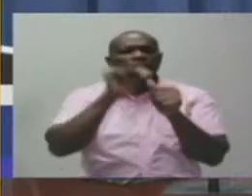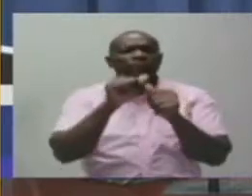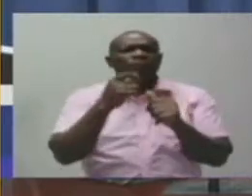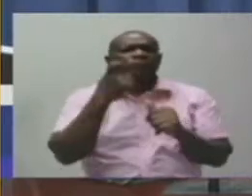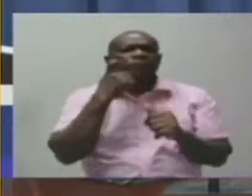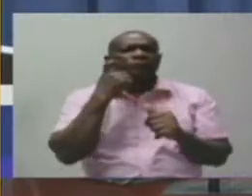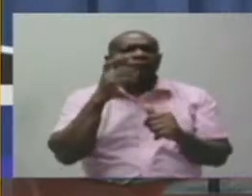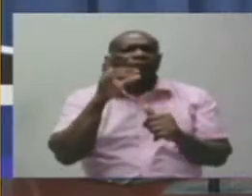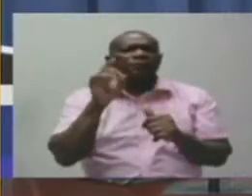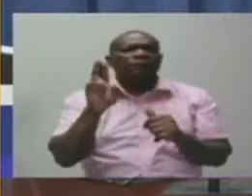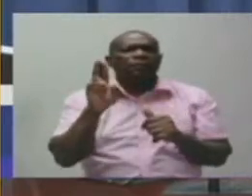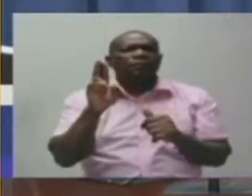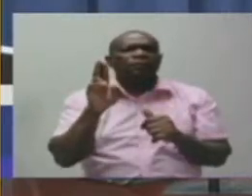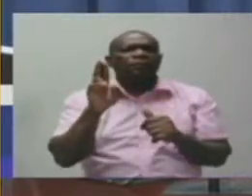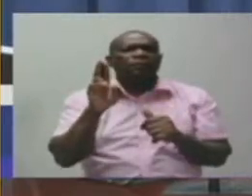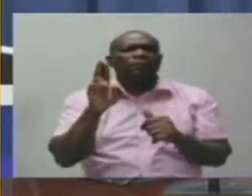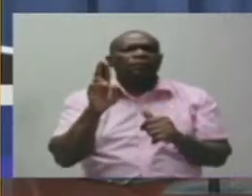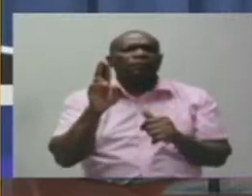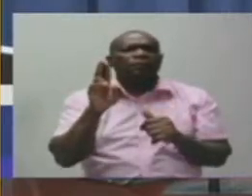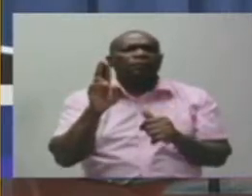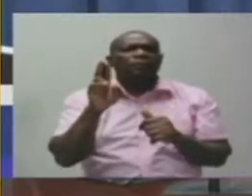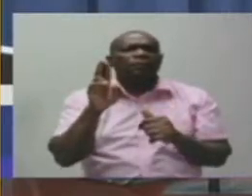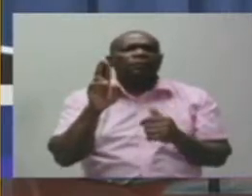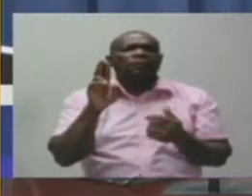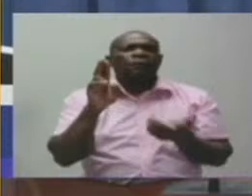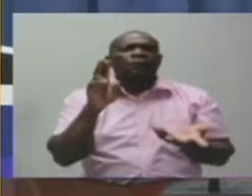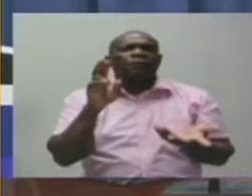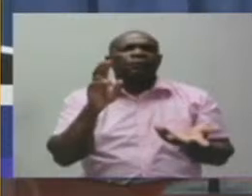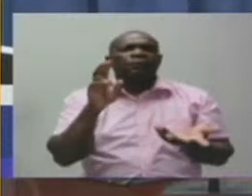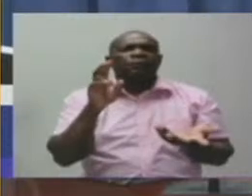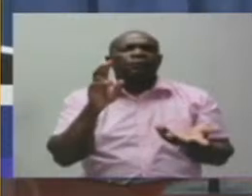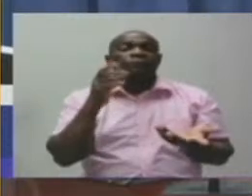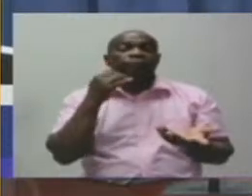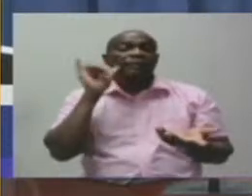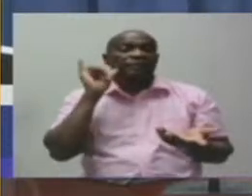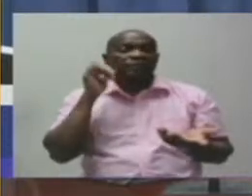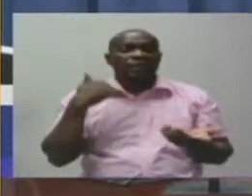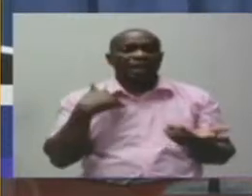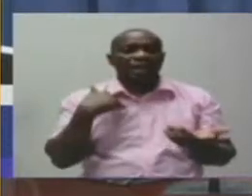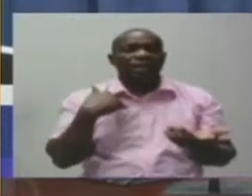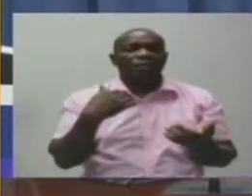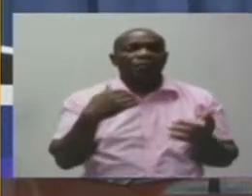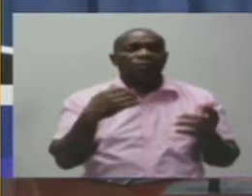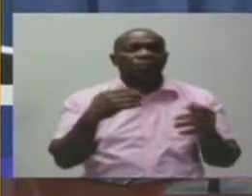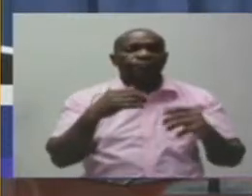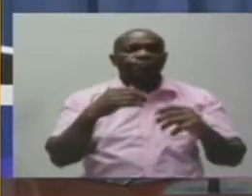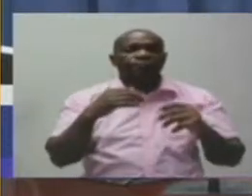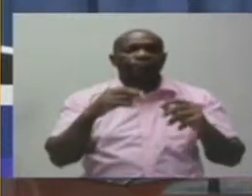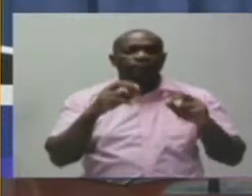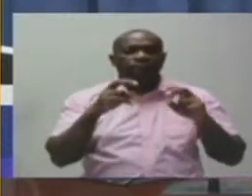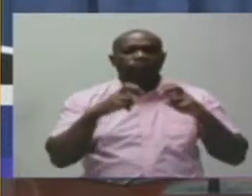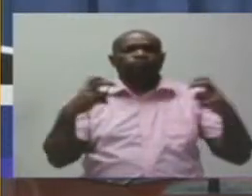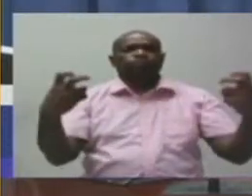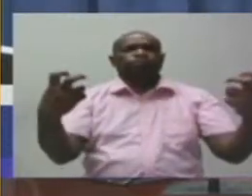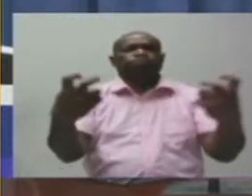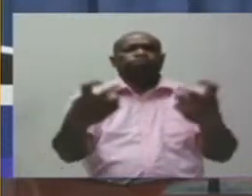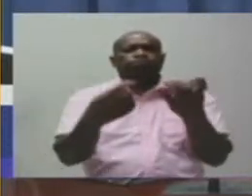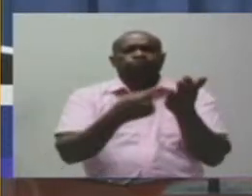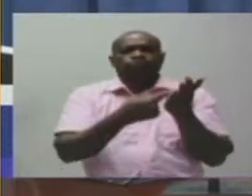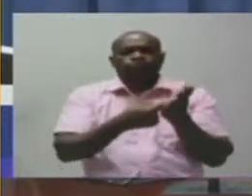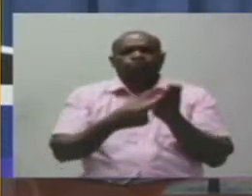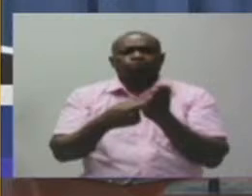been saying. We had a roundtable yesterday with doctors of all the RHAs,